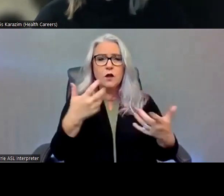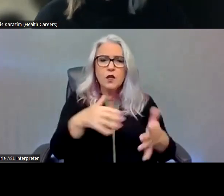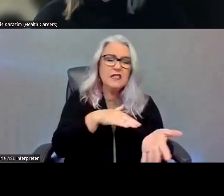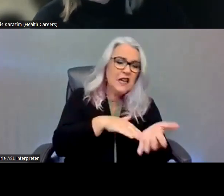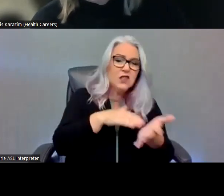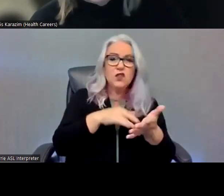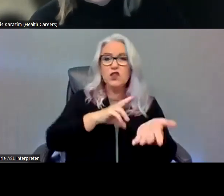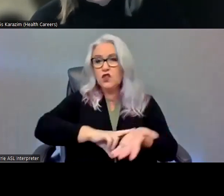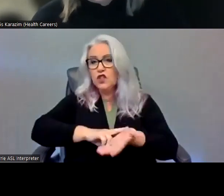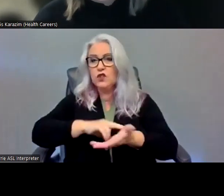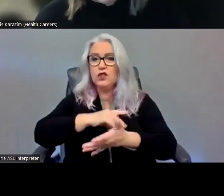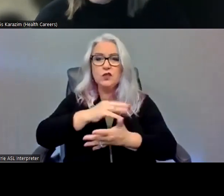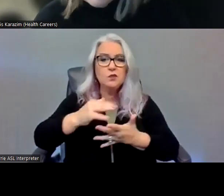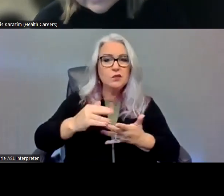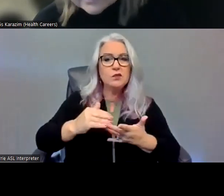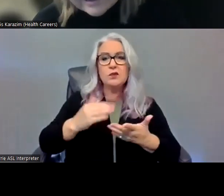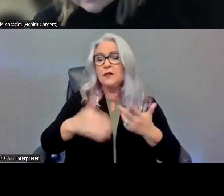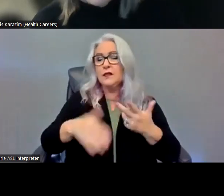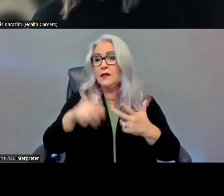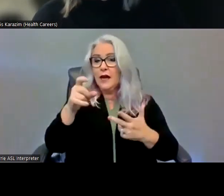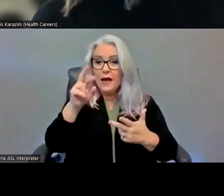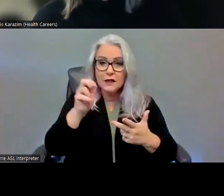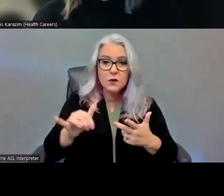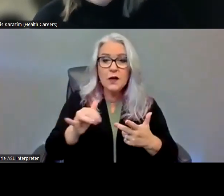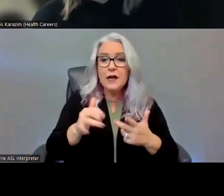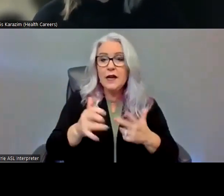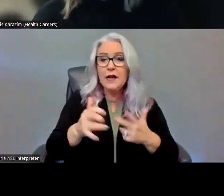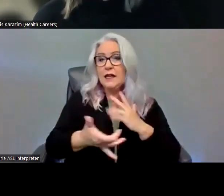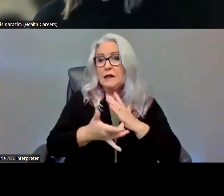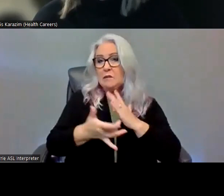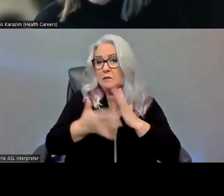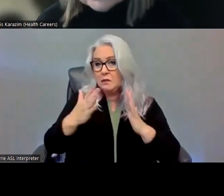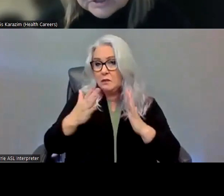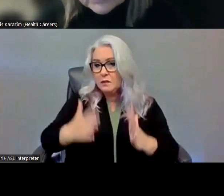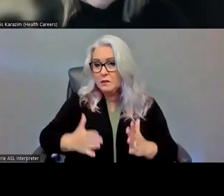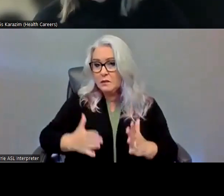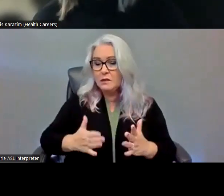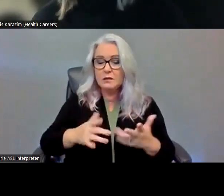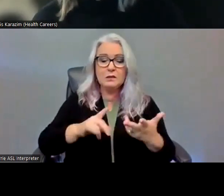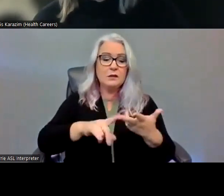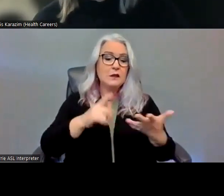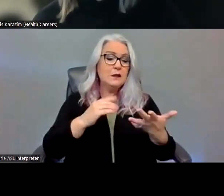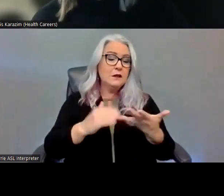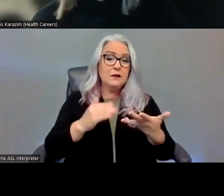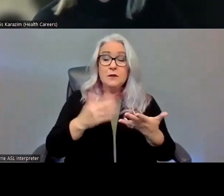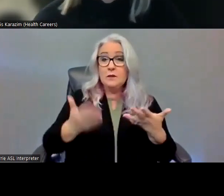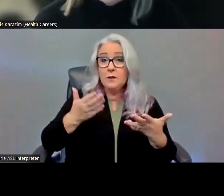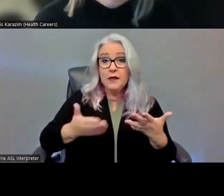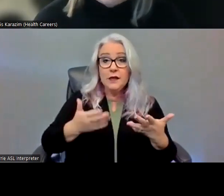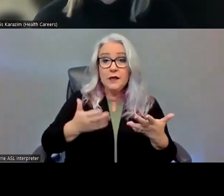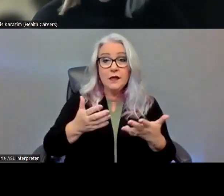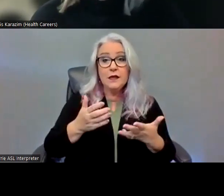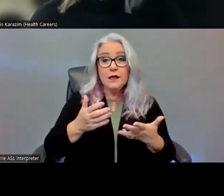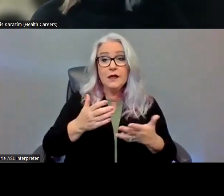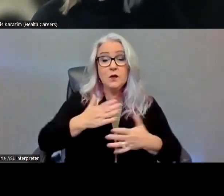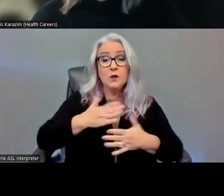be nurses, there might be X-ray technologists like myself, there might be respiratory technologists, there might be